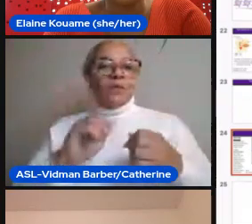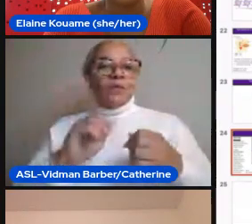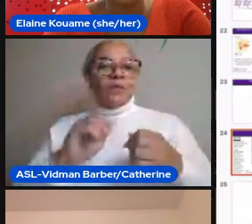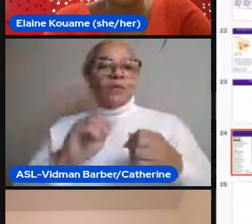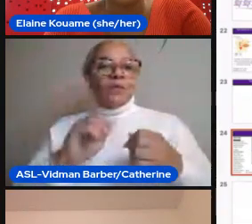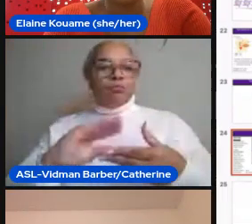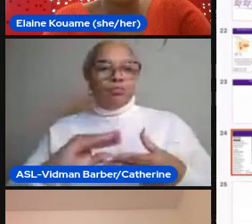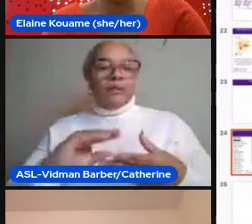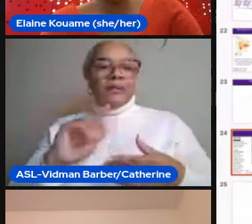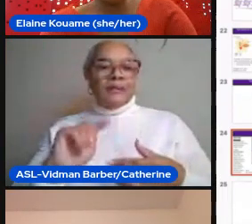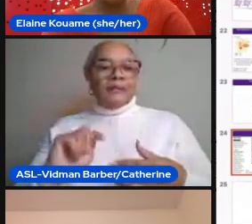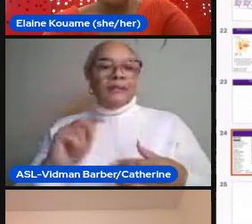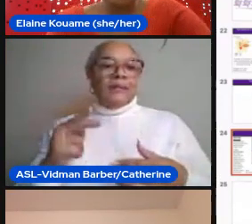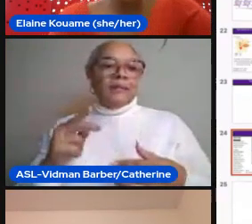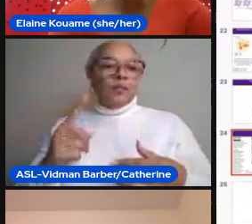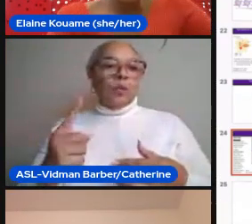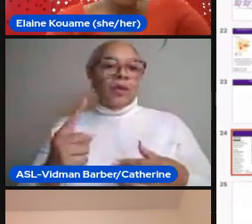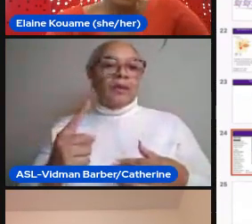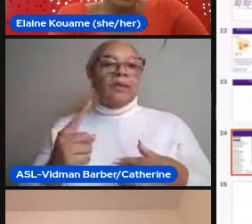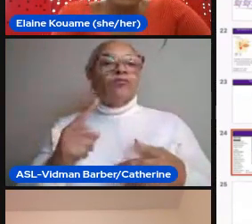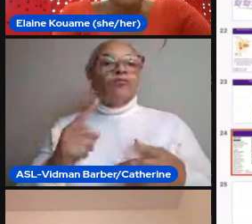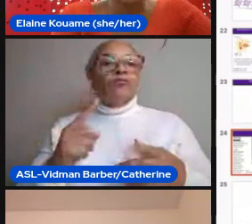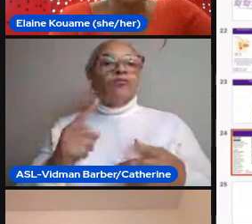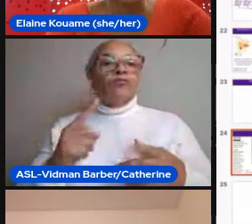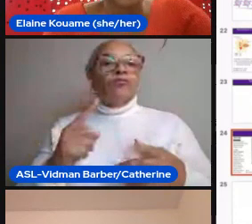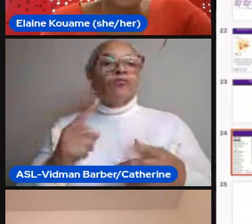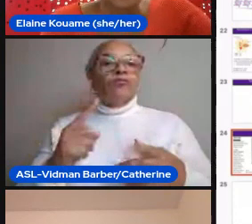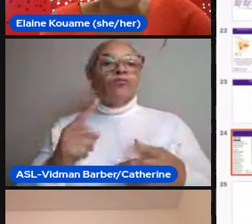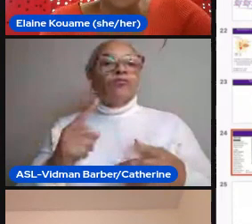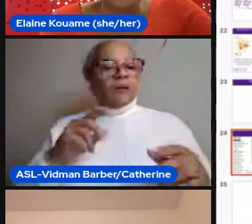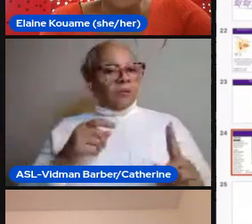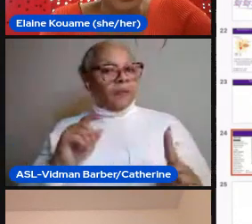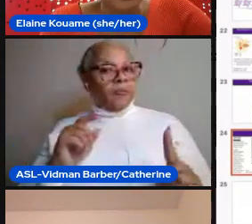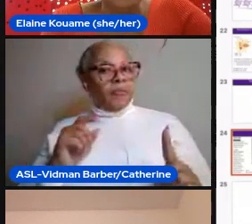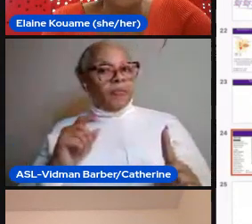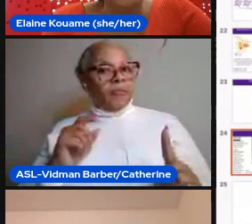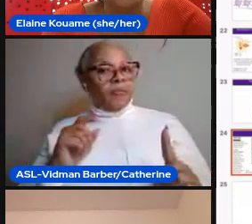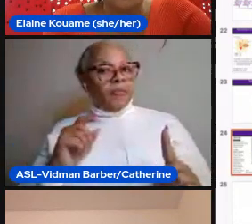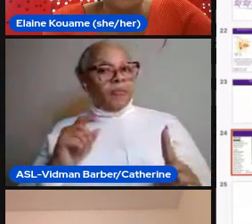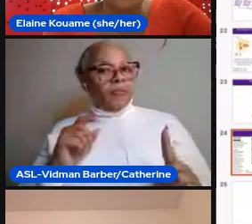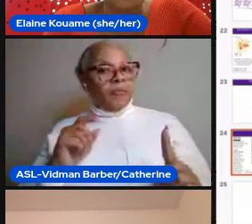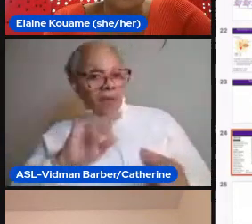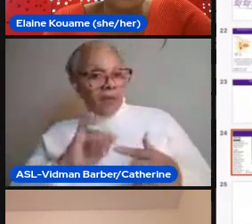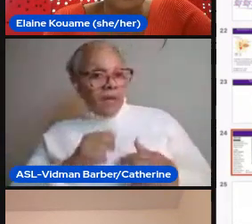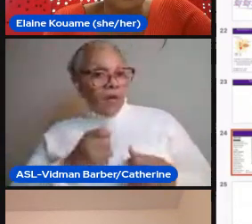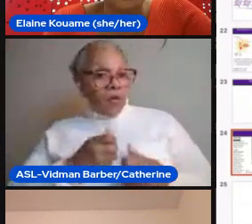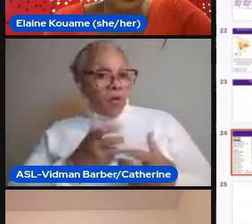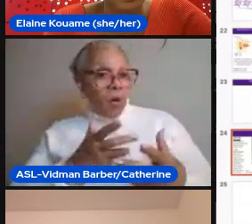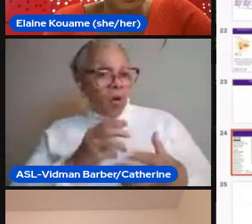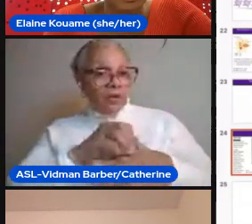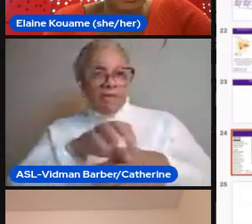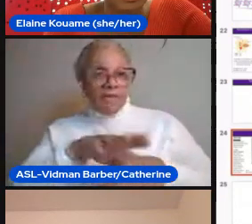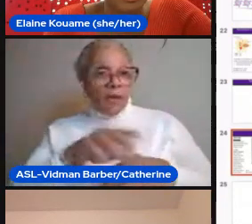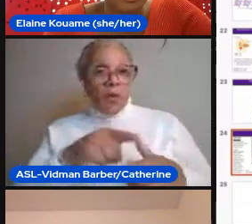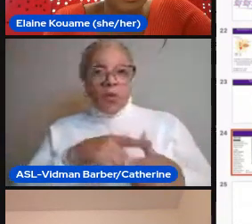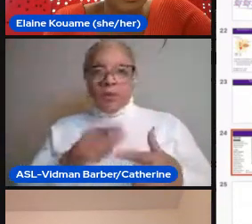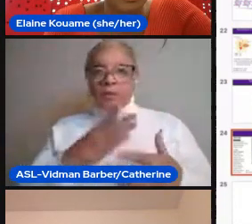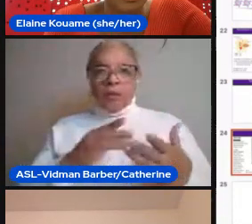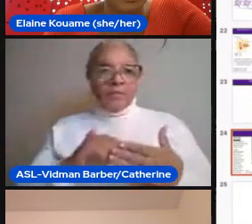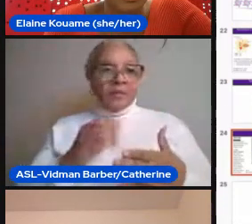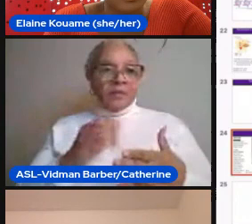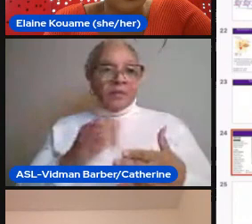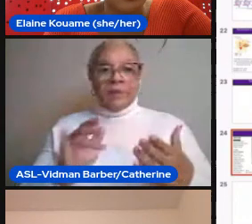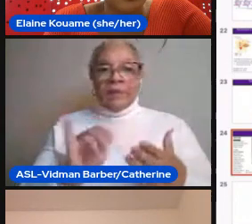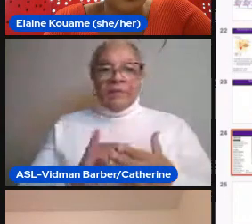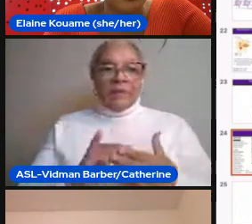responses. So Yeah. are we talking here about a cause and effect, or are we talking about something that is, I mean,